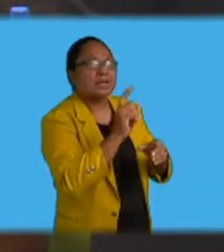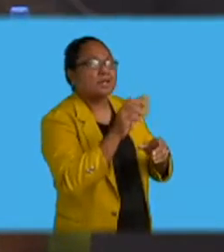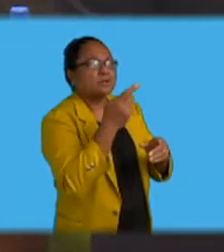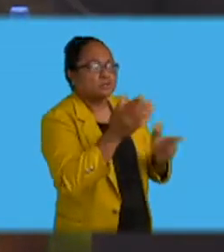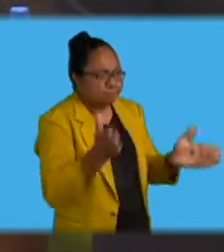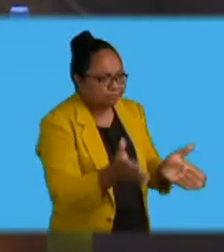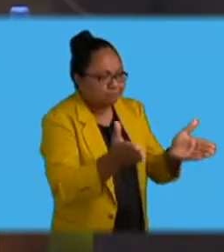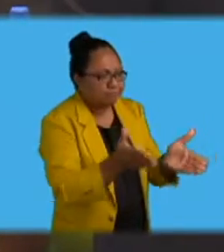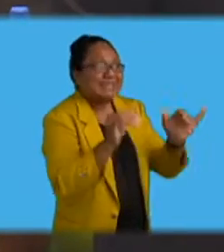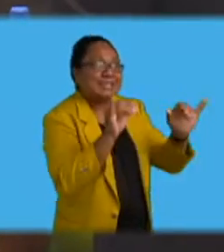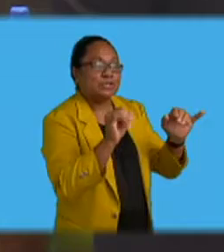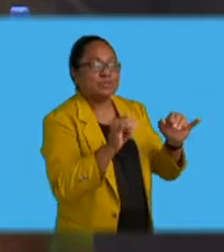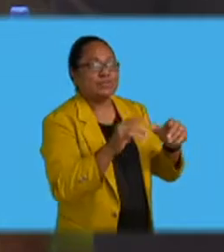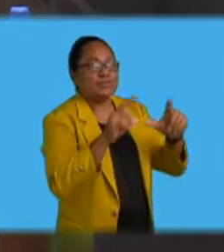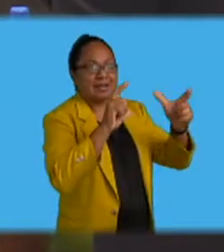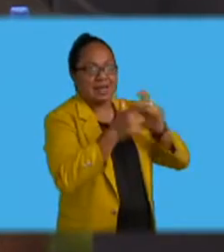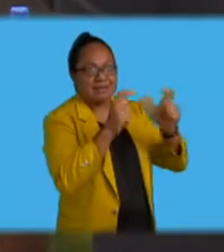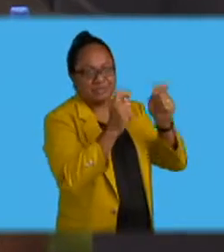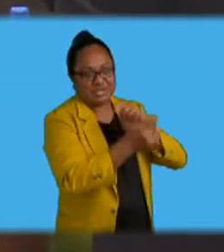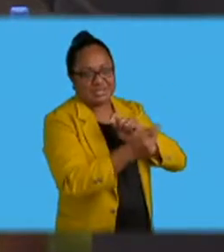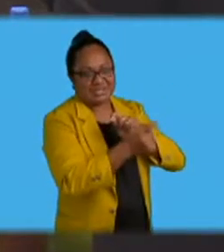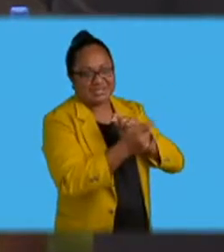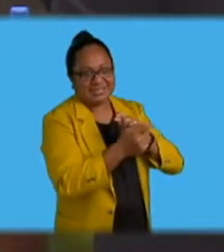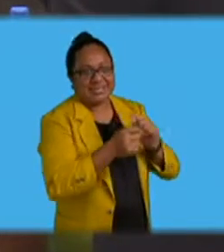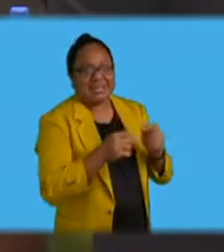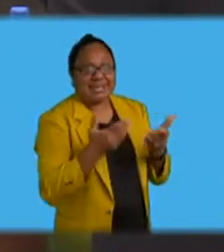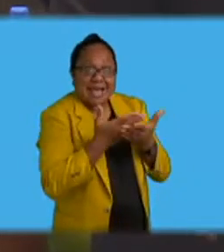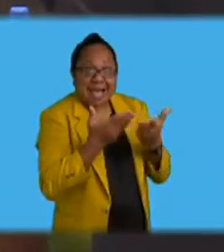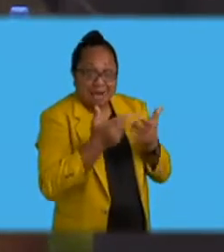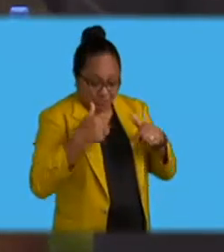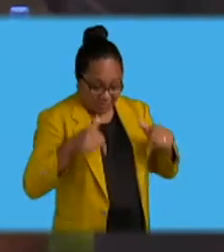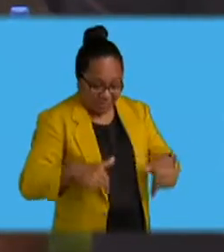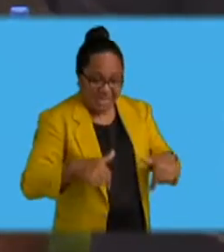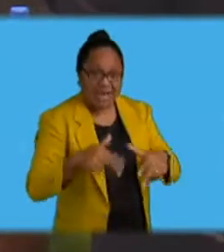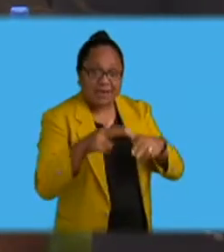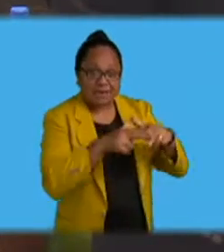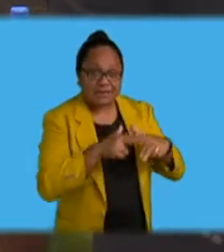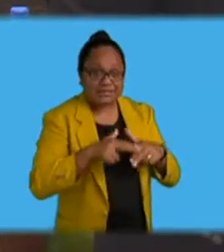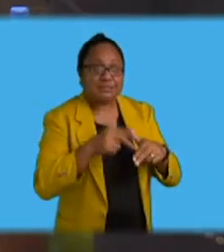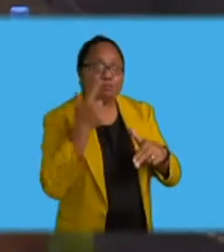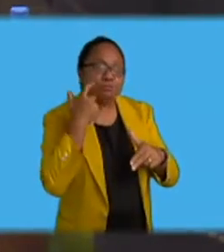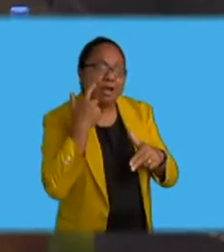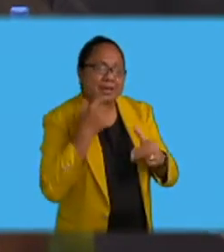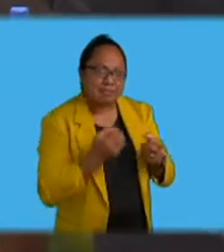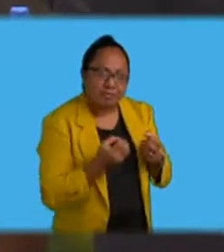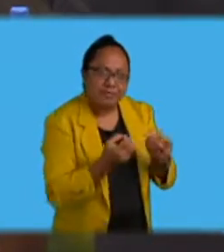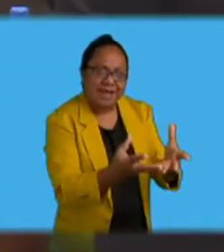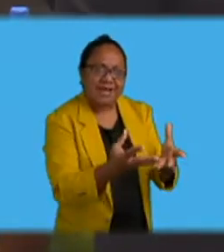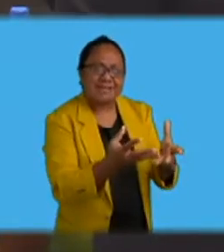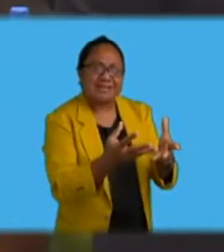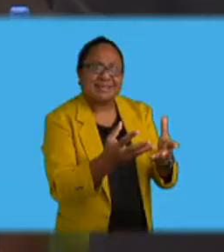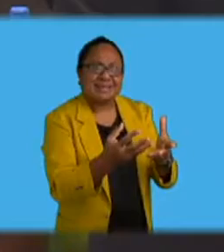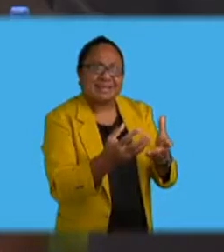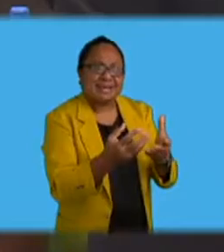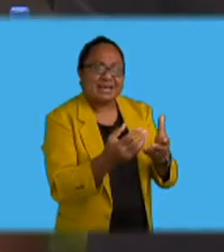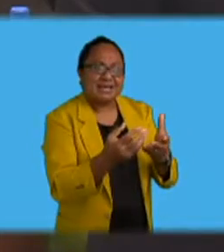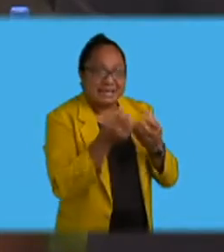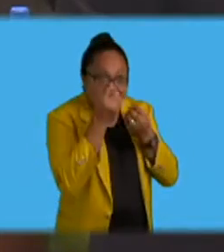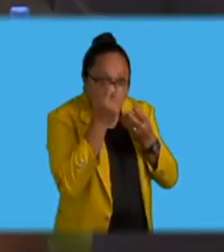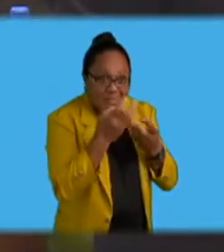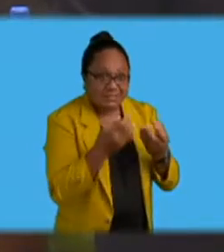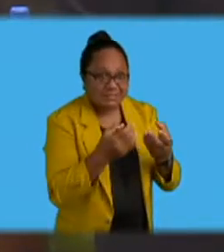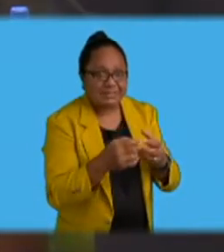change and what we could do locally to ensure that we provide that leverage and make Fiji an example, Madam